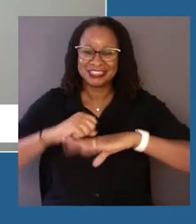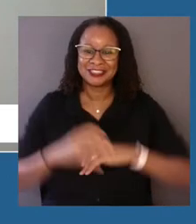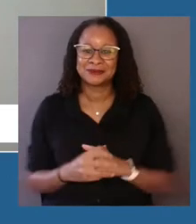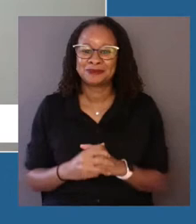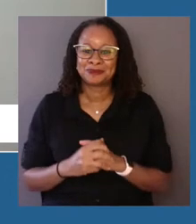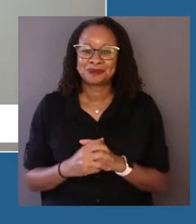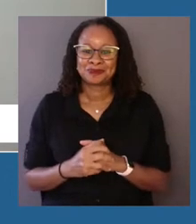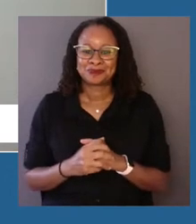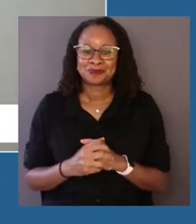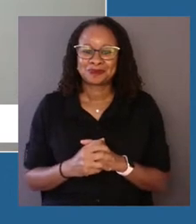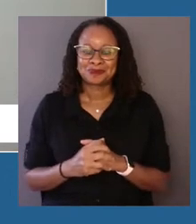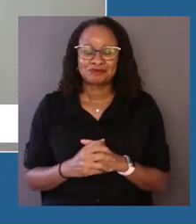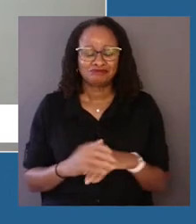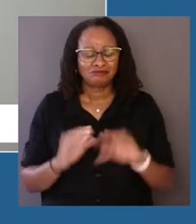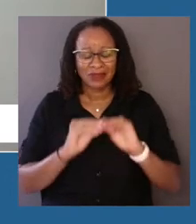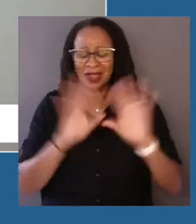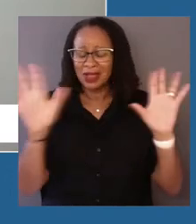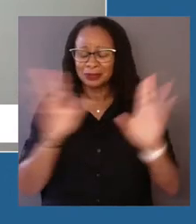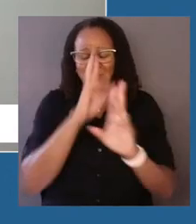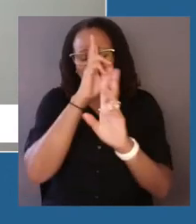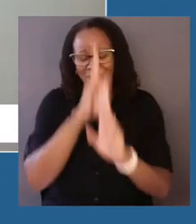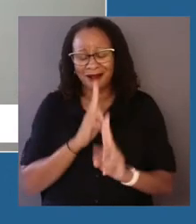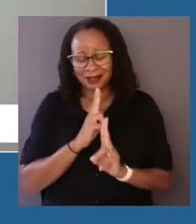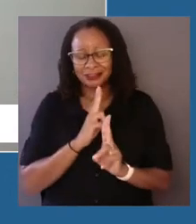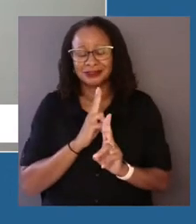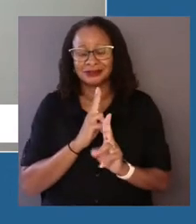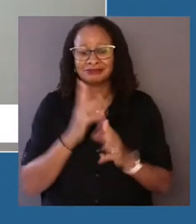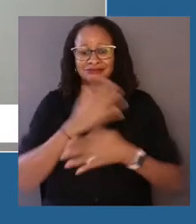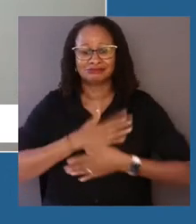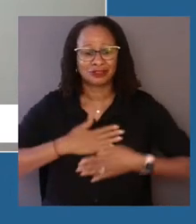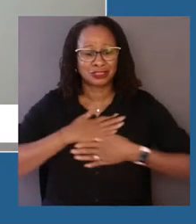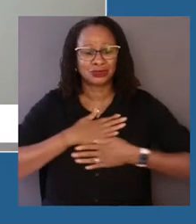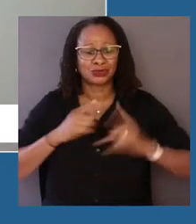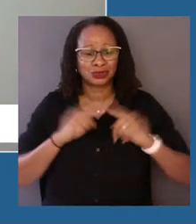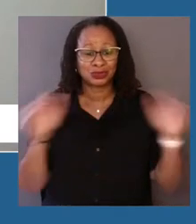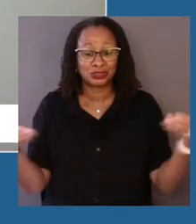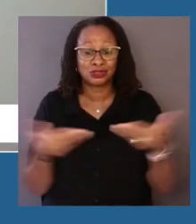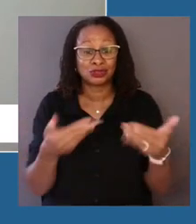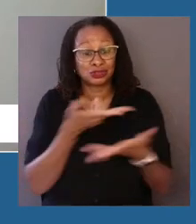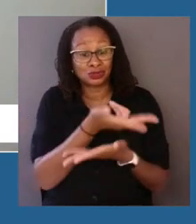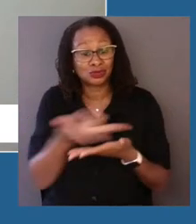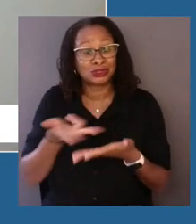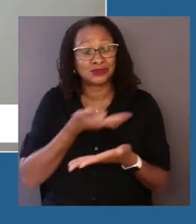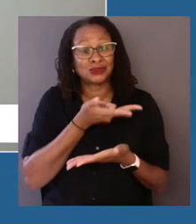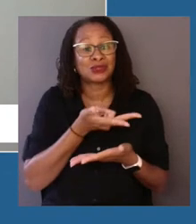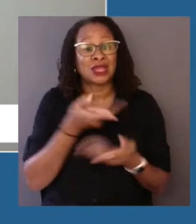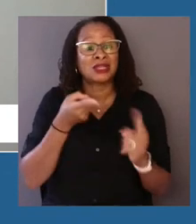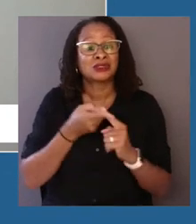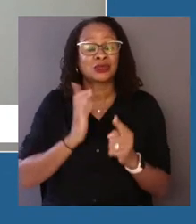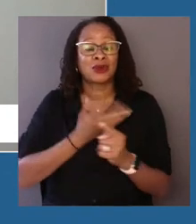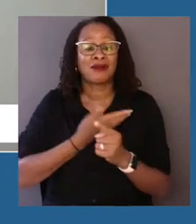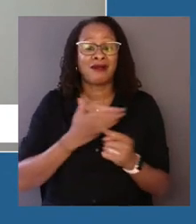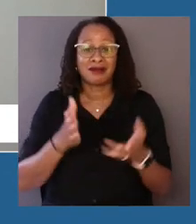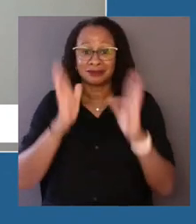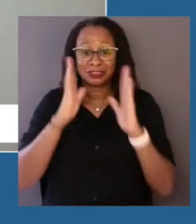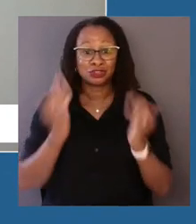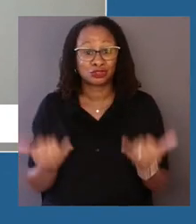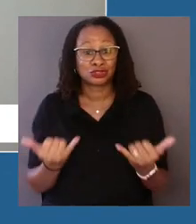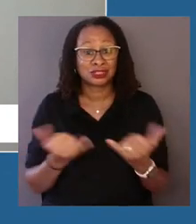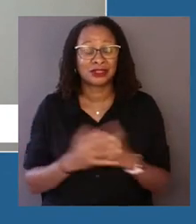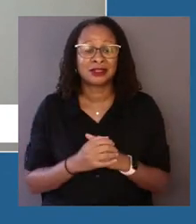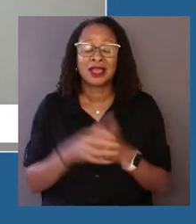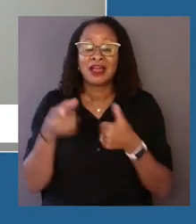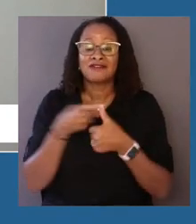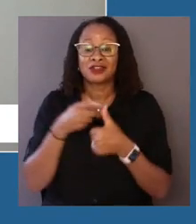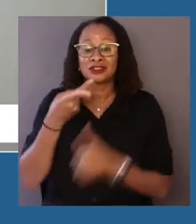an absolute honor and pleasure to introduce the three of you to our listeners. First, Peggy, I'll start